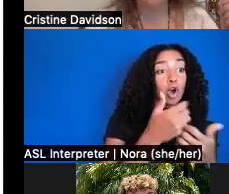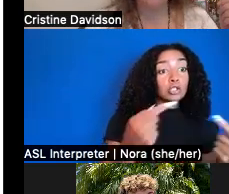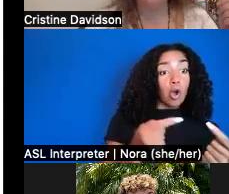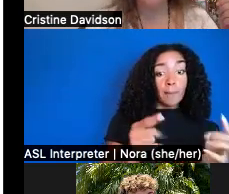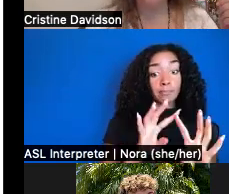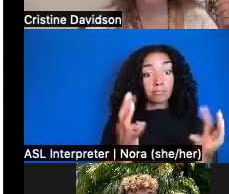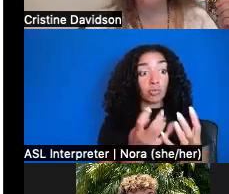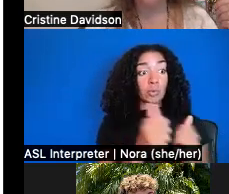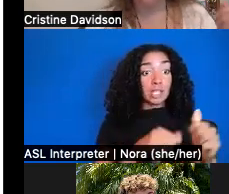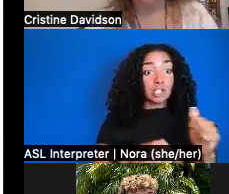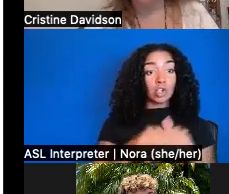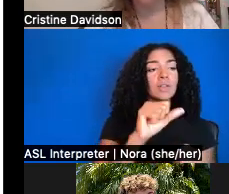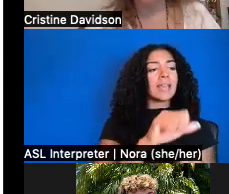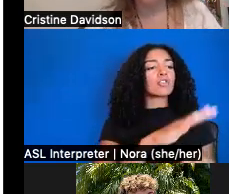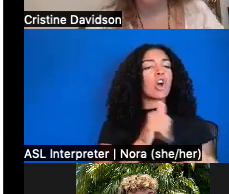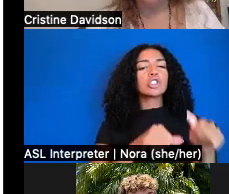spaces.